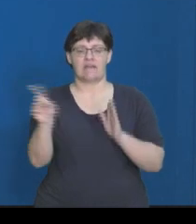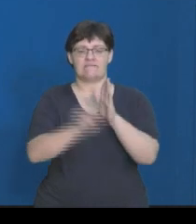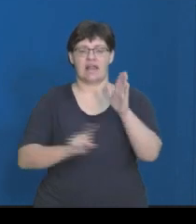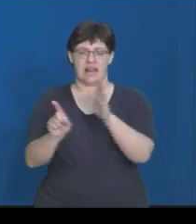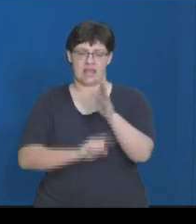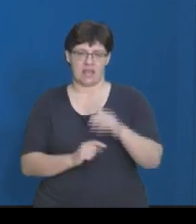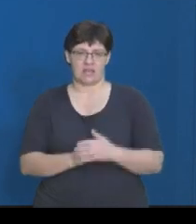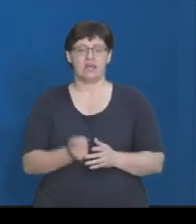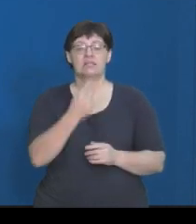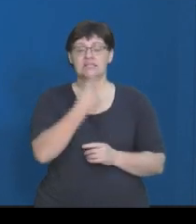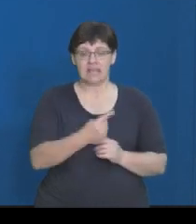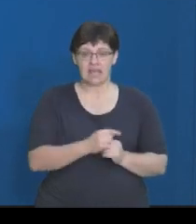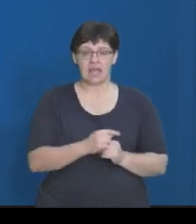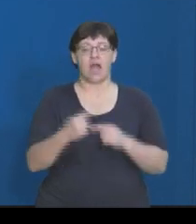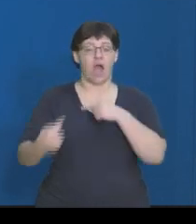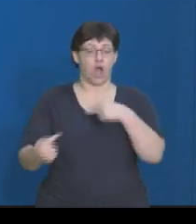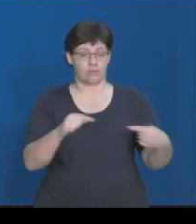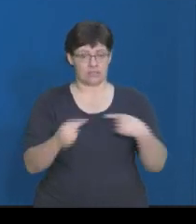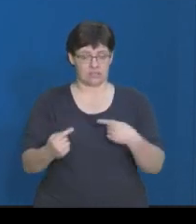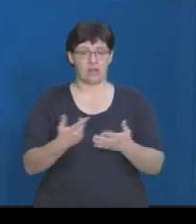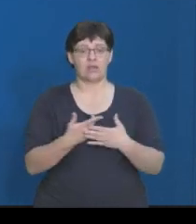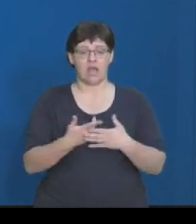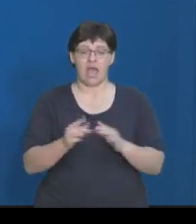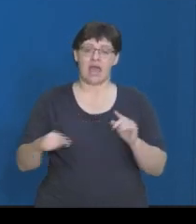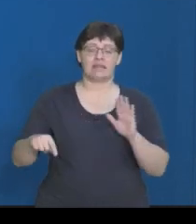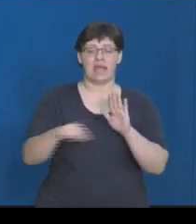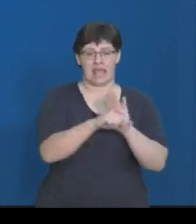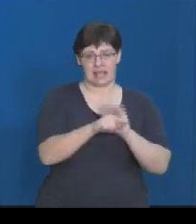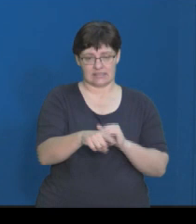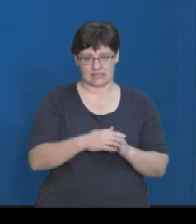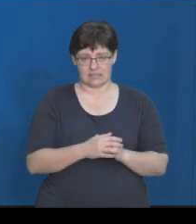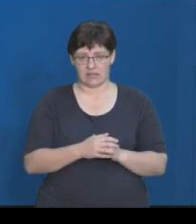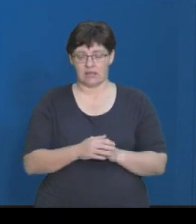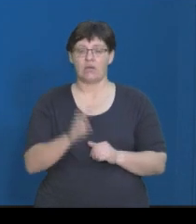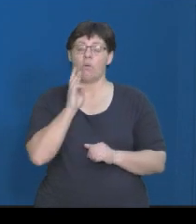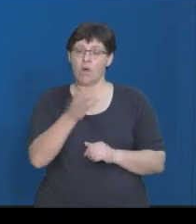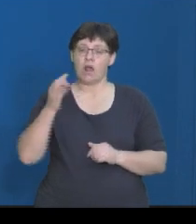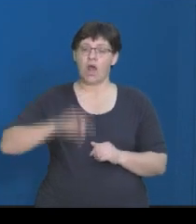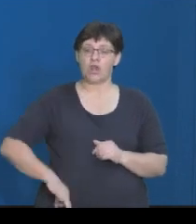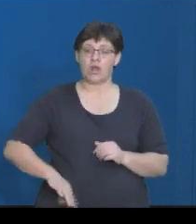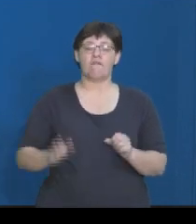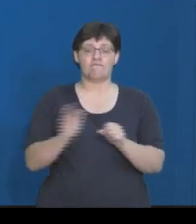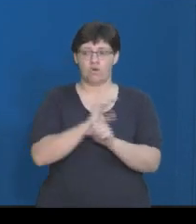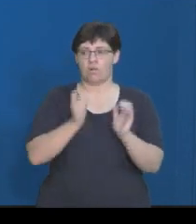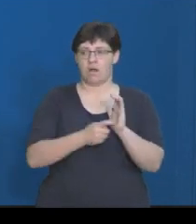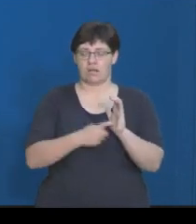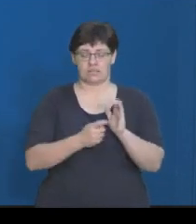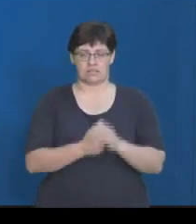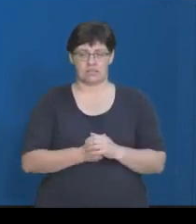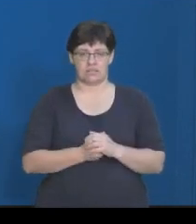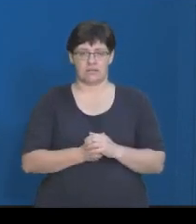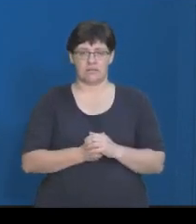failures. Then you state your arguments for and your arguments against. You will earn full marks